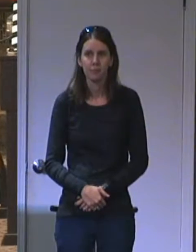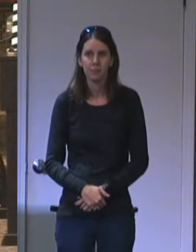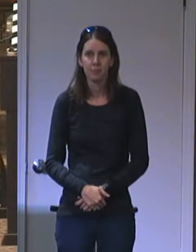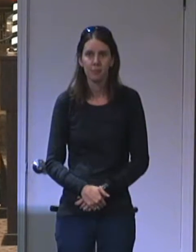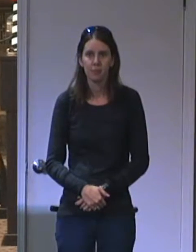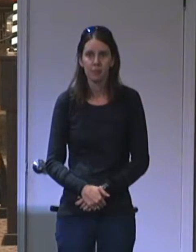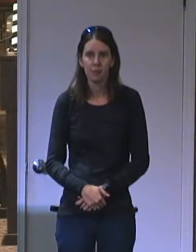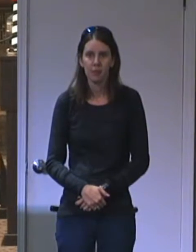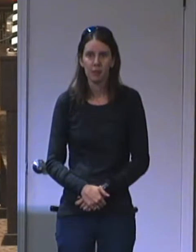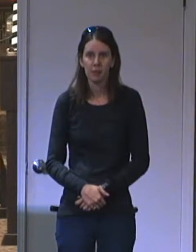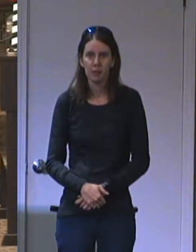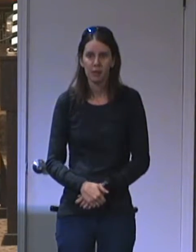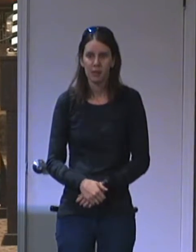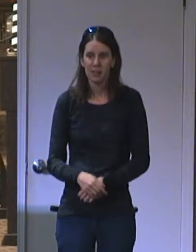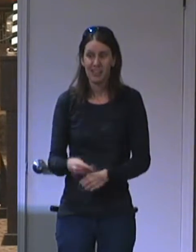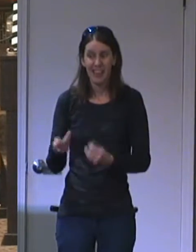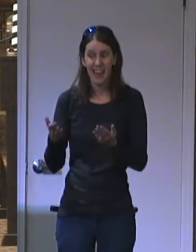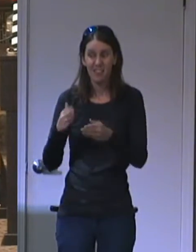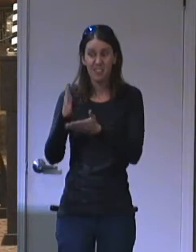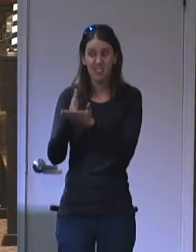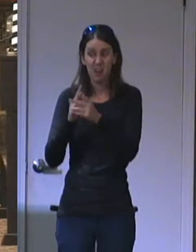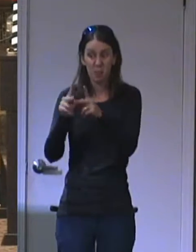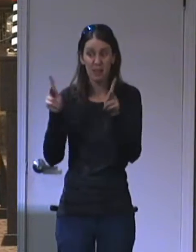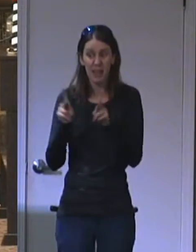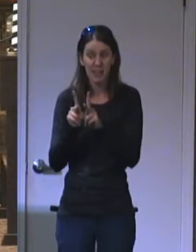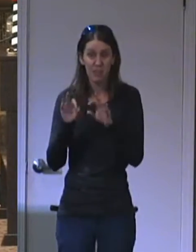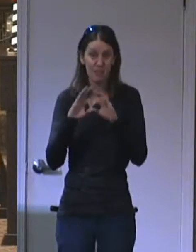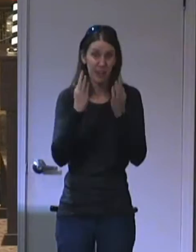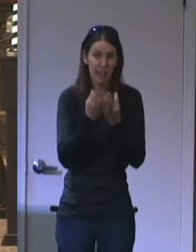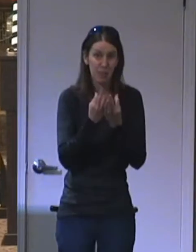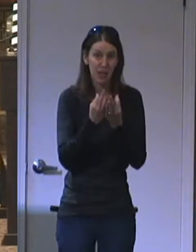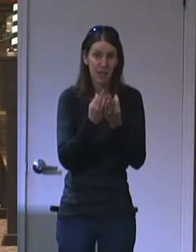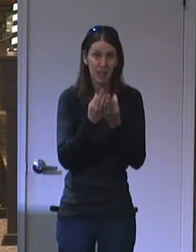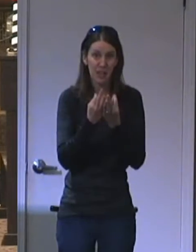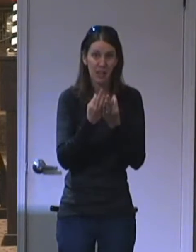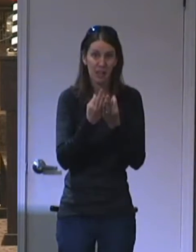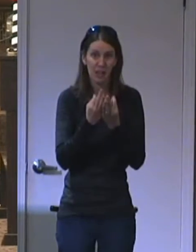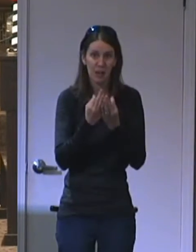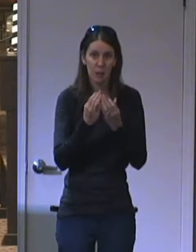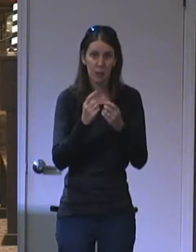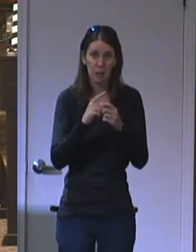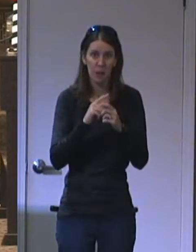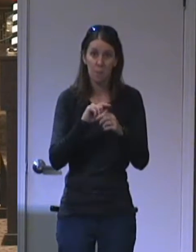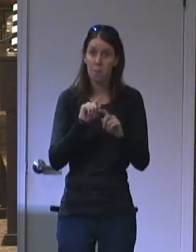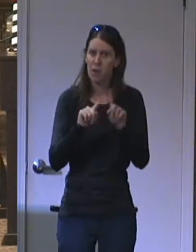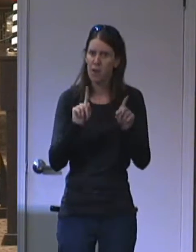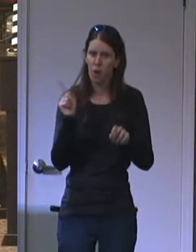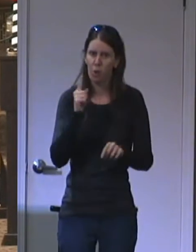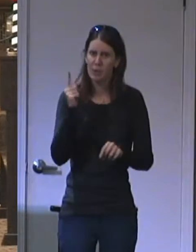Had a place to sleep with a relative, but they made him leave at first light every day